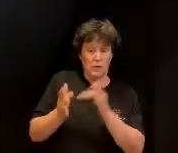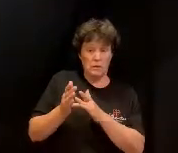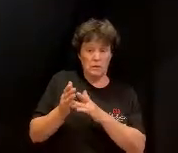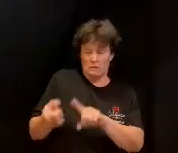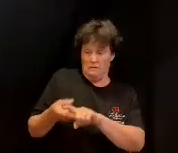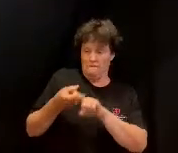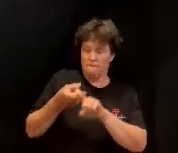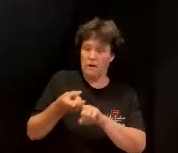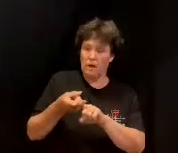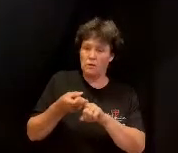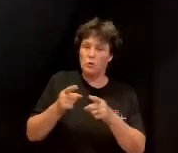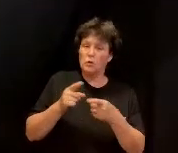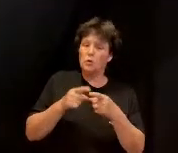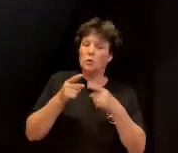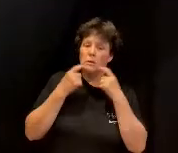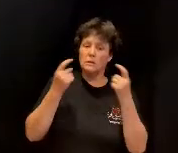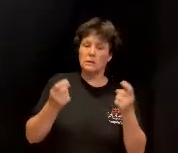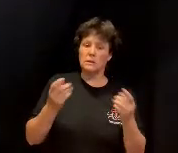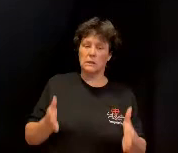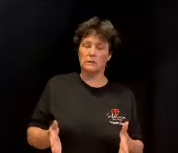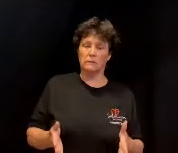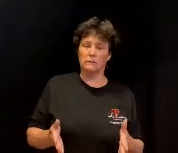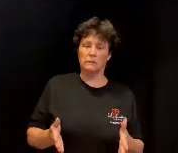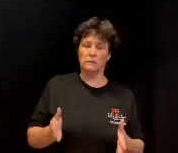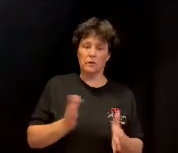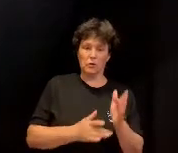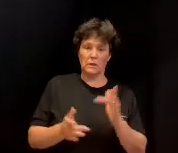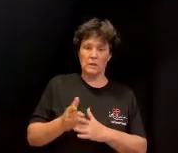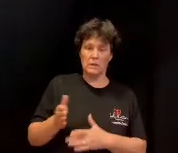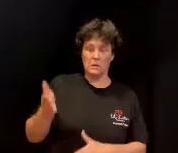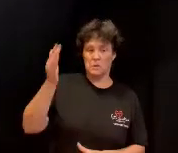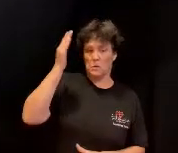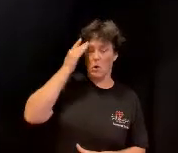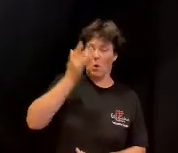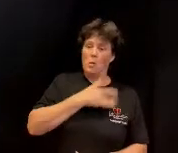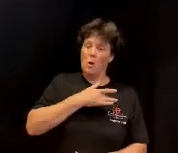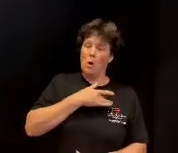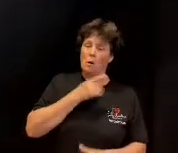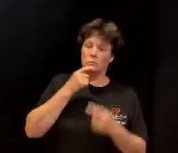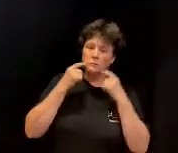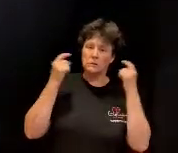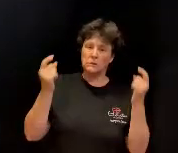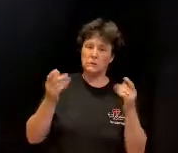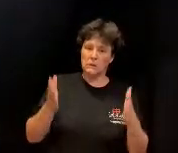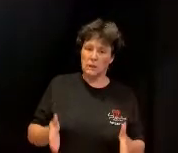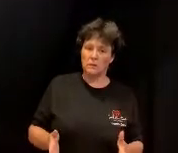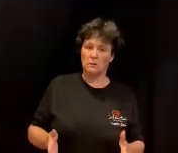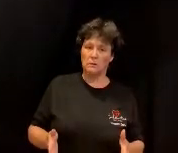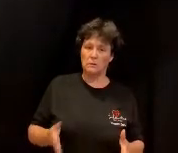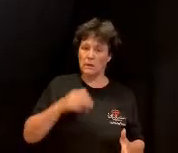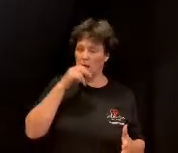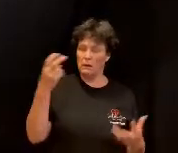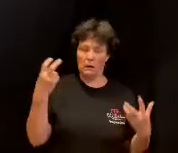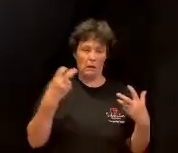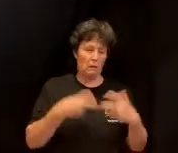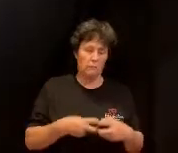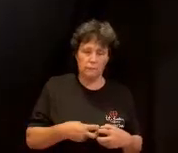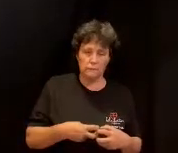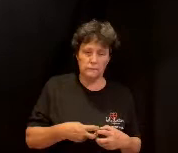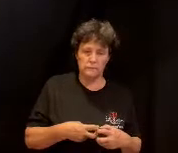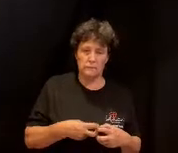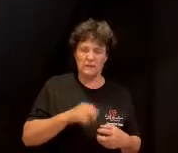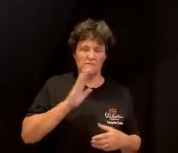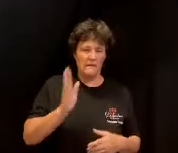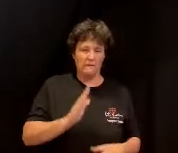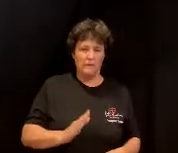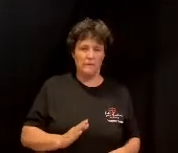sinners. Jesus rightly related to sinners, and he didn't compromise. He didn't compromise.